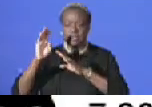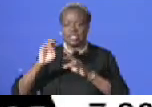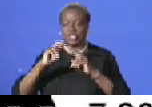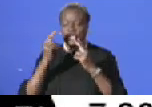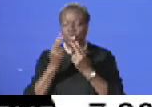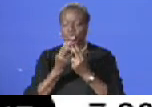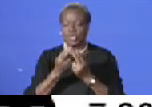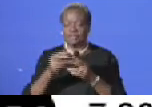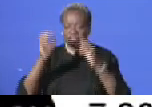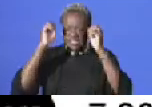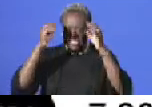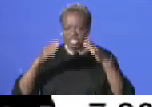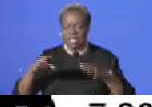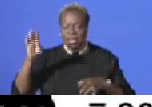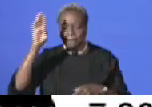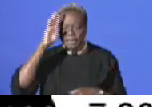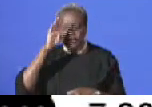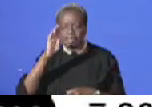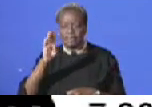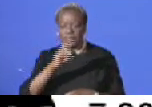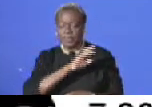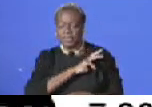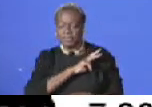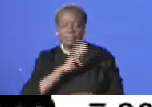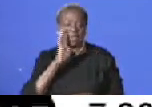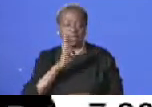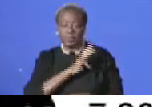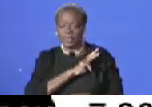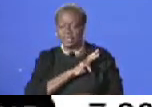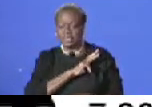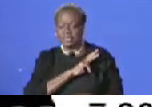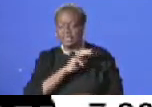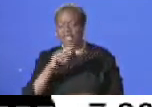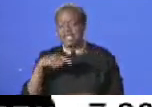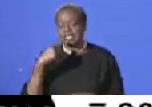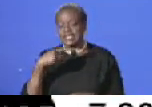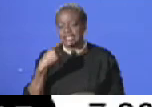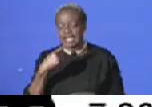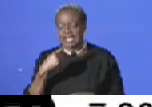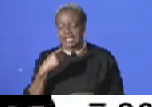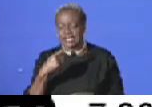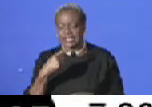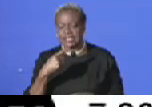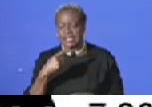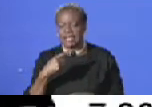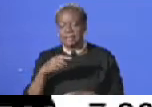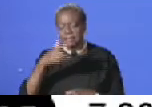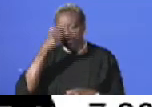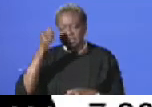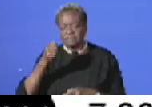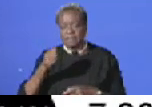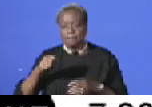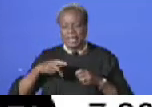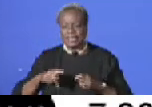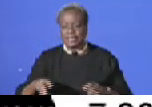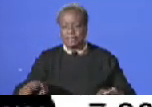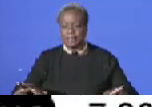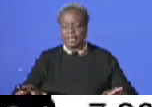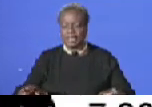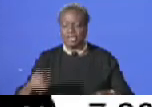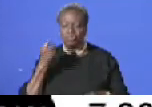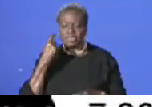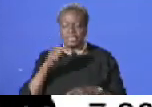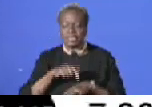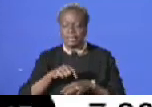Wilson, says as COVID-19 has hit the country and the world with an unprecedented pandemic in recent times, education remains